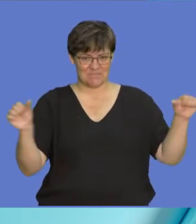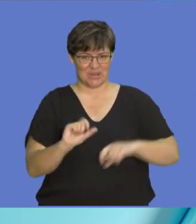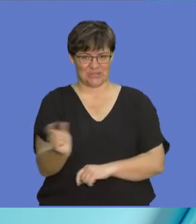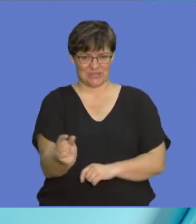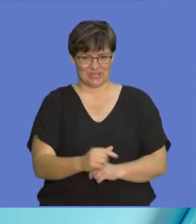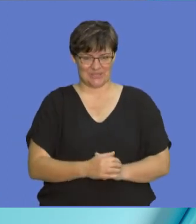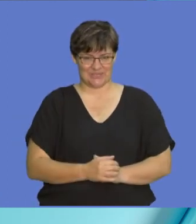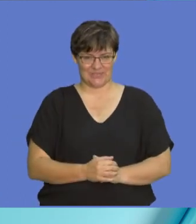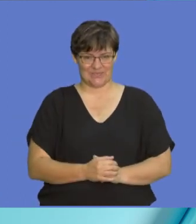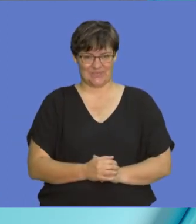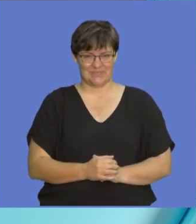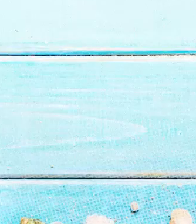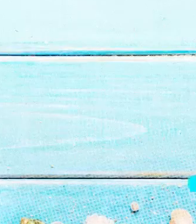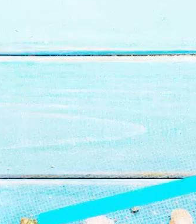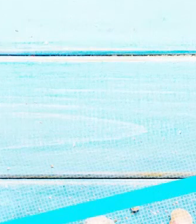now.